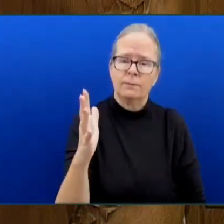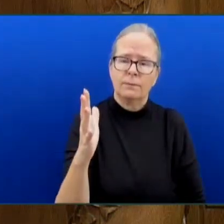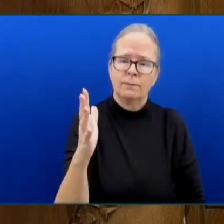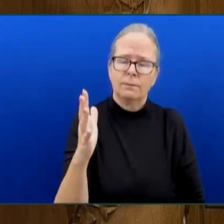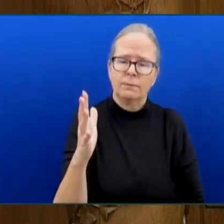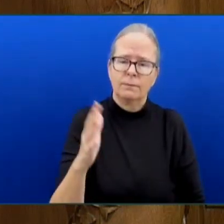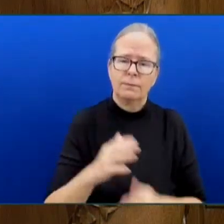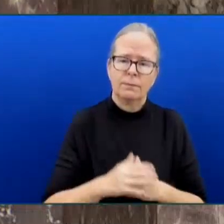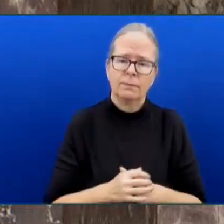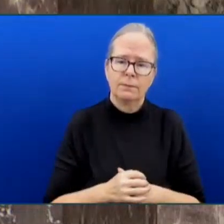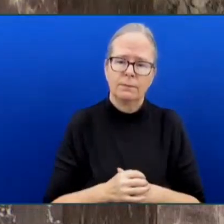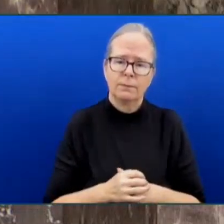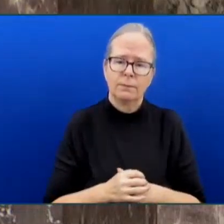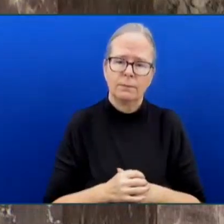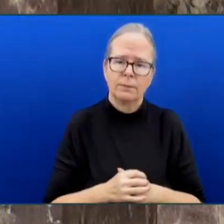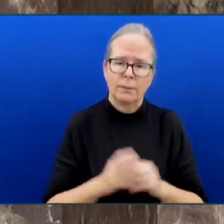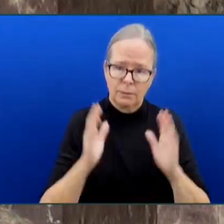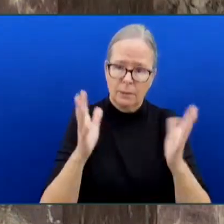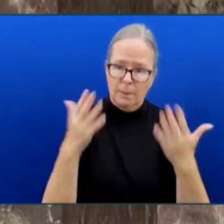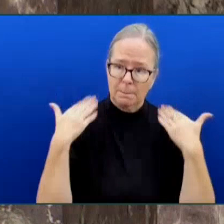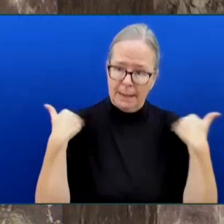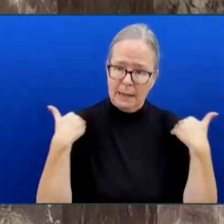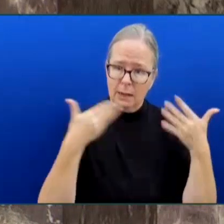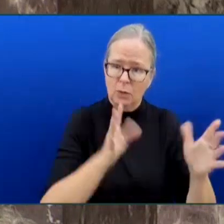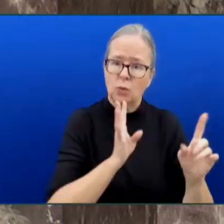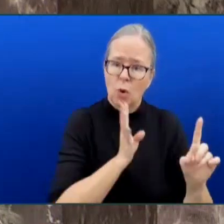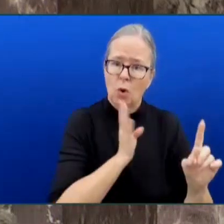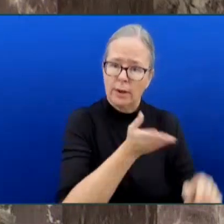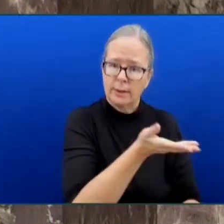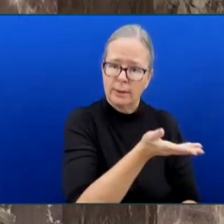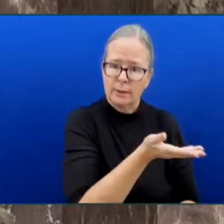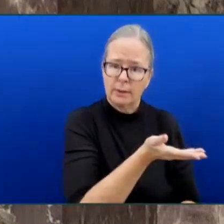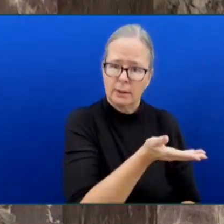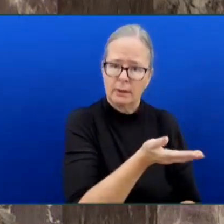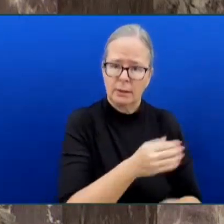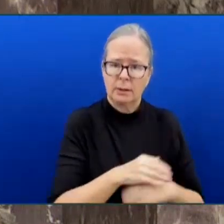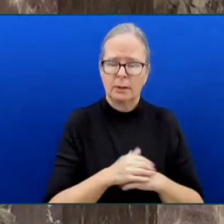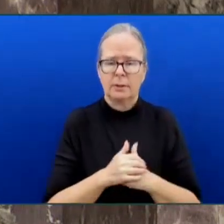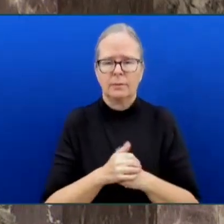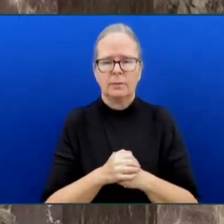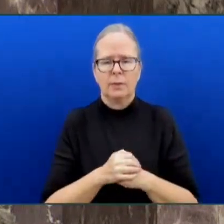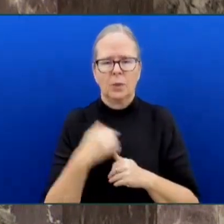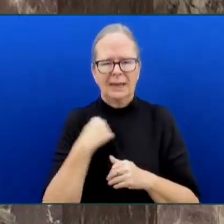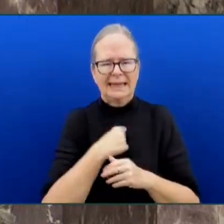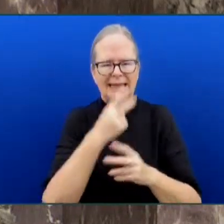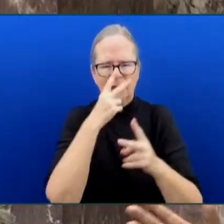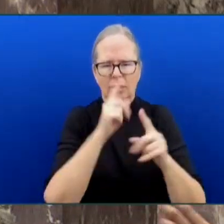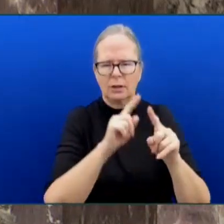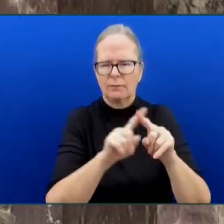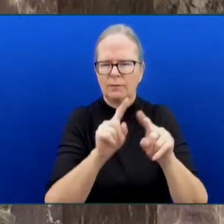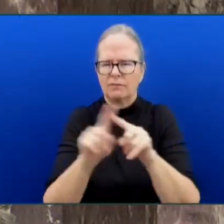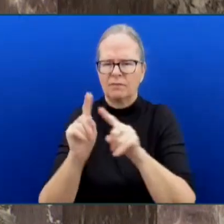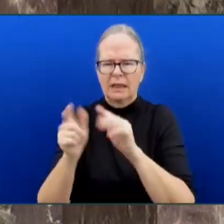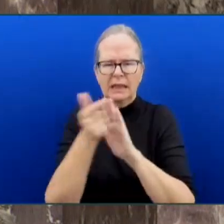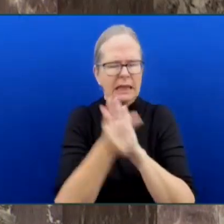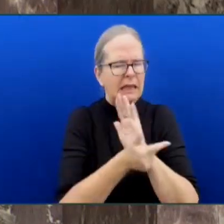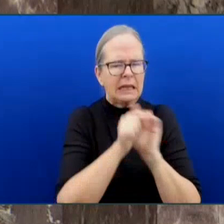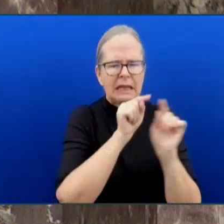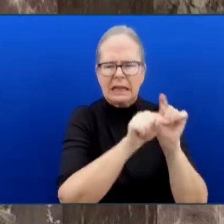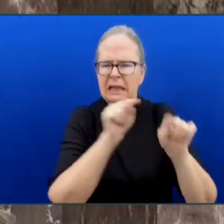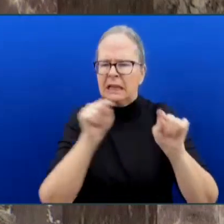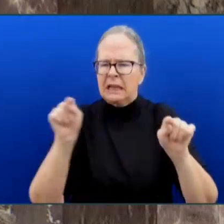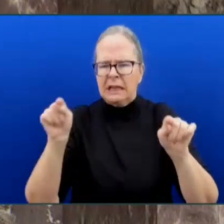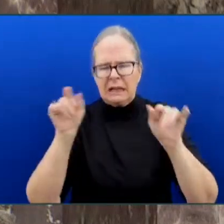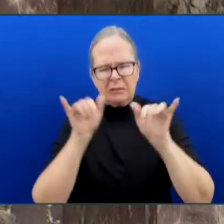Minister has the floor. Honourable Speaker, this is a trend that we're seeing with all legislation. And so now I understand what's happening here. The BC Conservatives decide they're going to vote